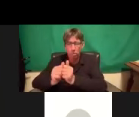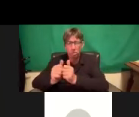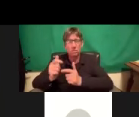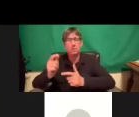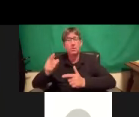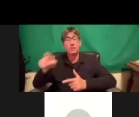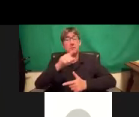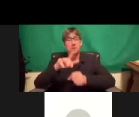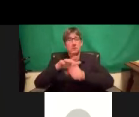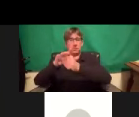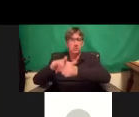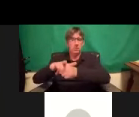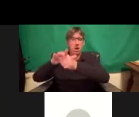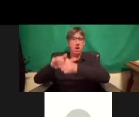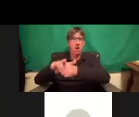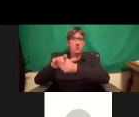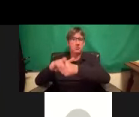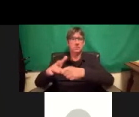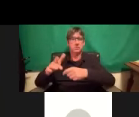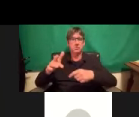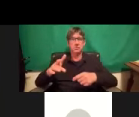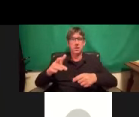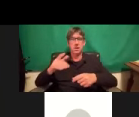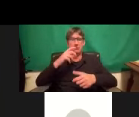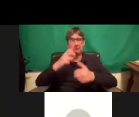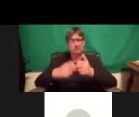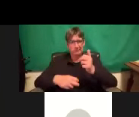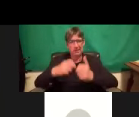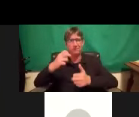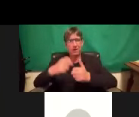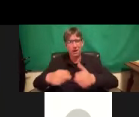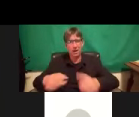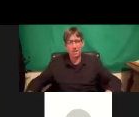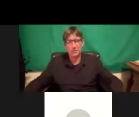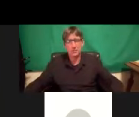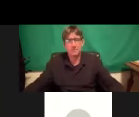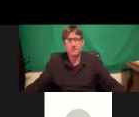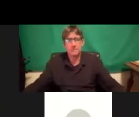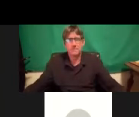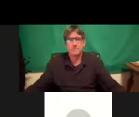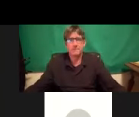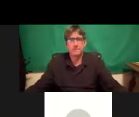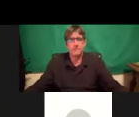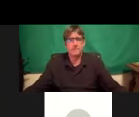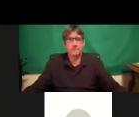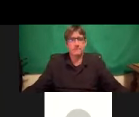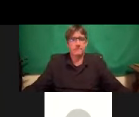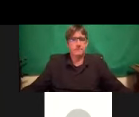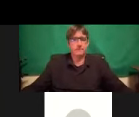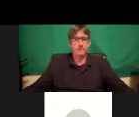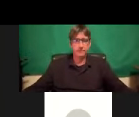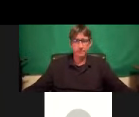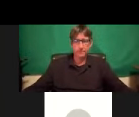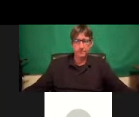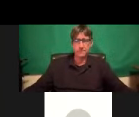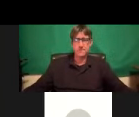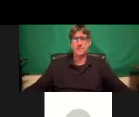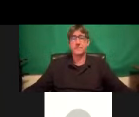stressful and difficult this will make their work. So I just wanted to share